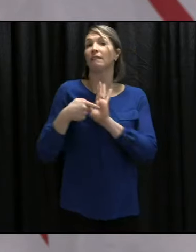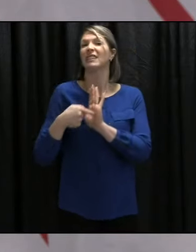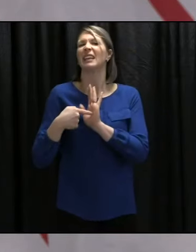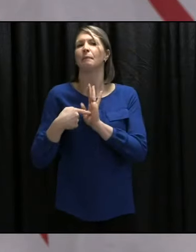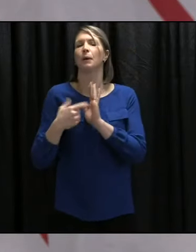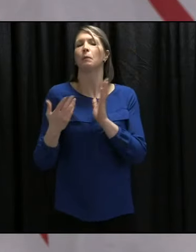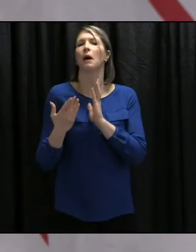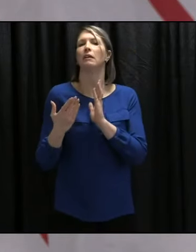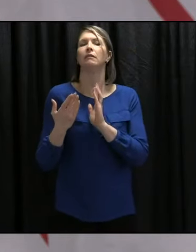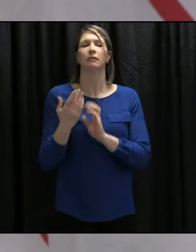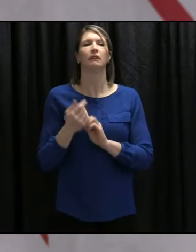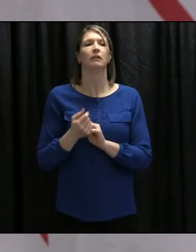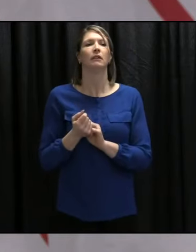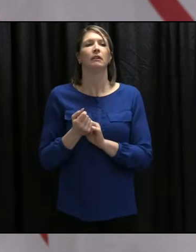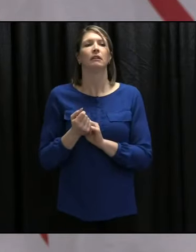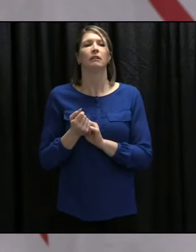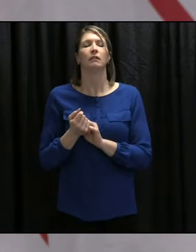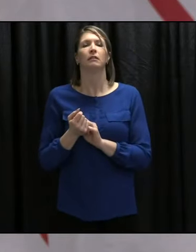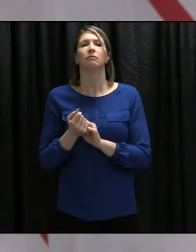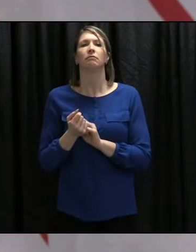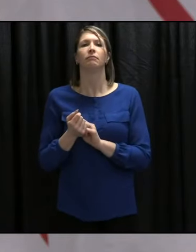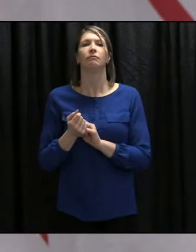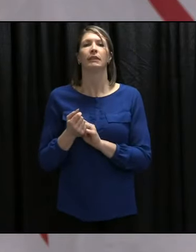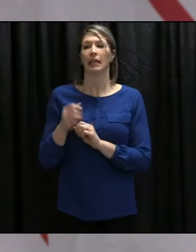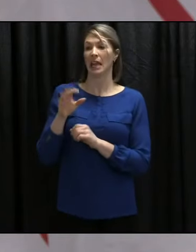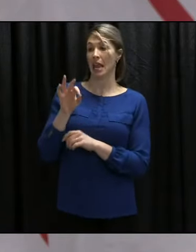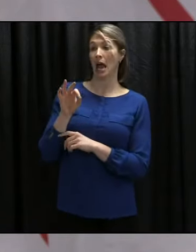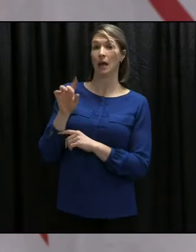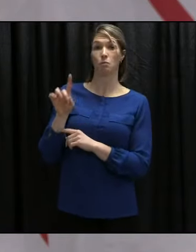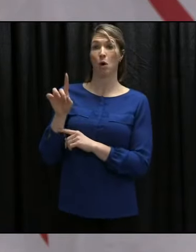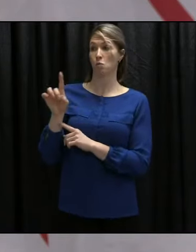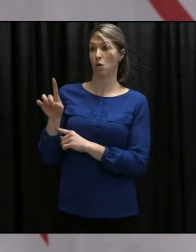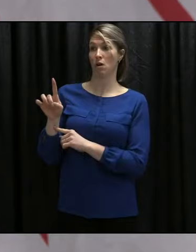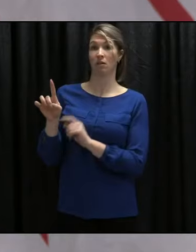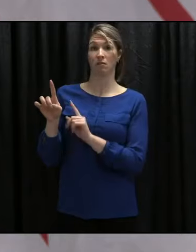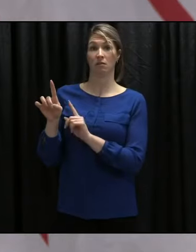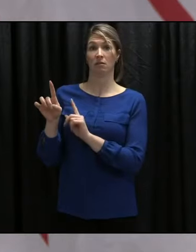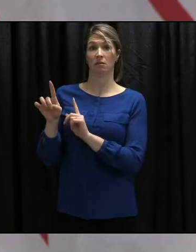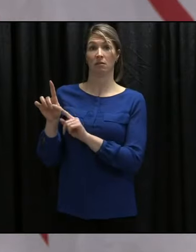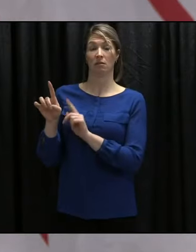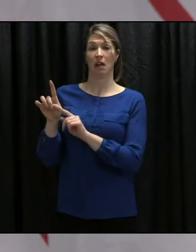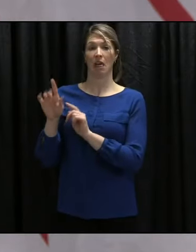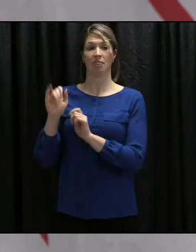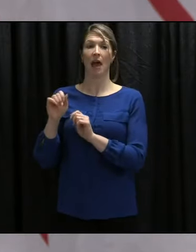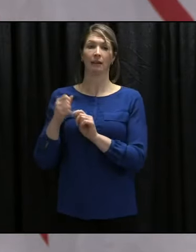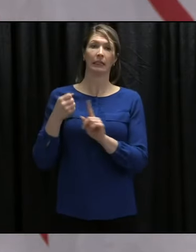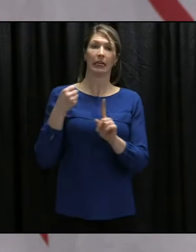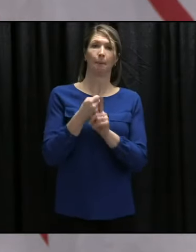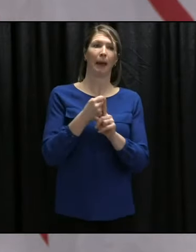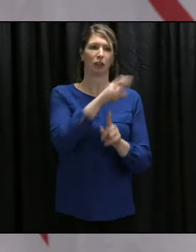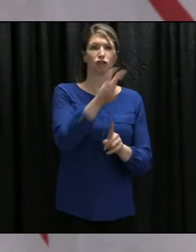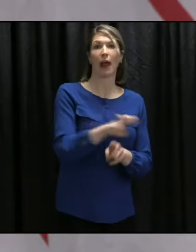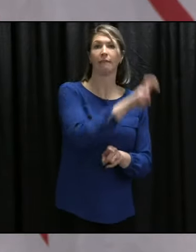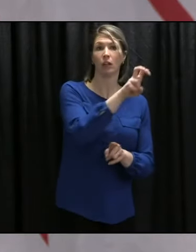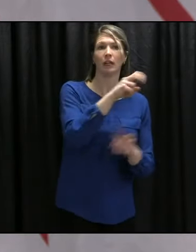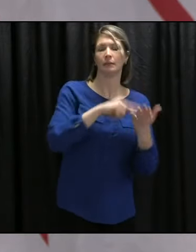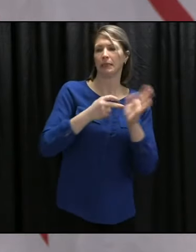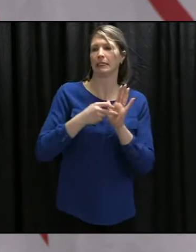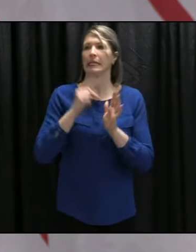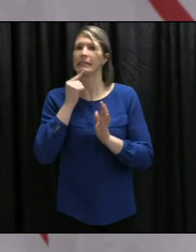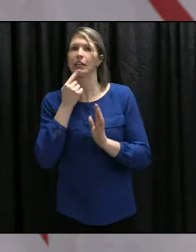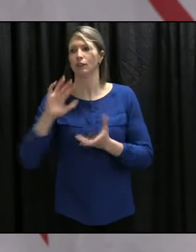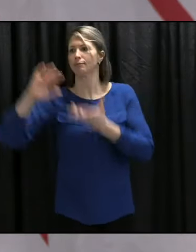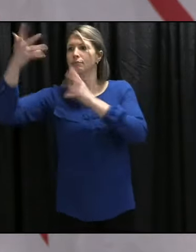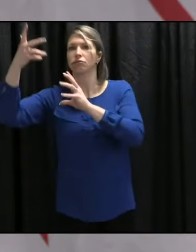talk about the impact of 911 had an impact on travel. There's no question that COVID-19 will have an impact on